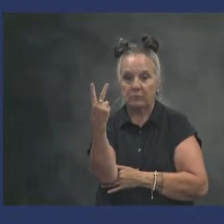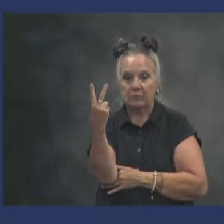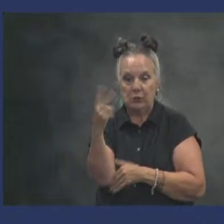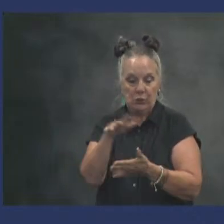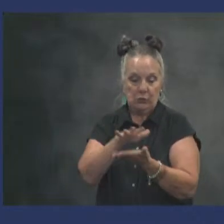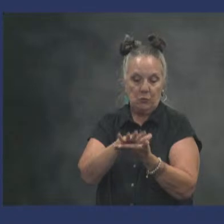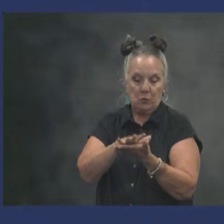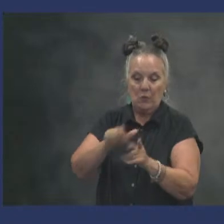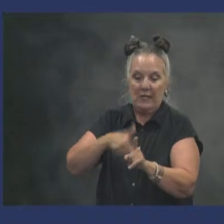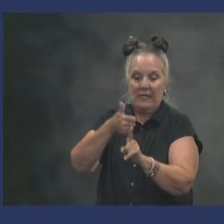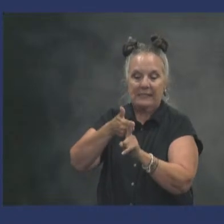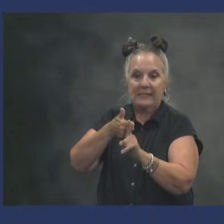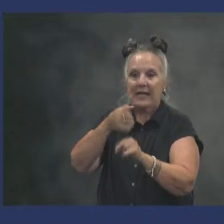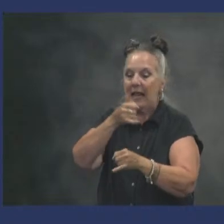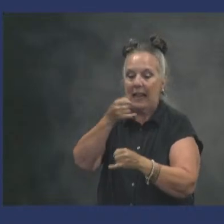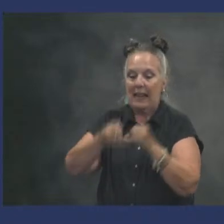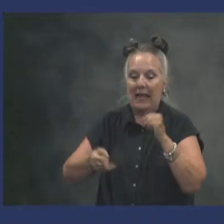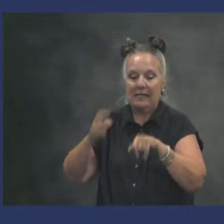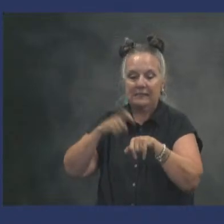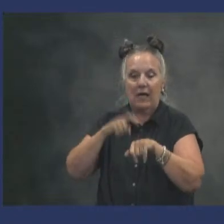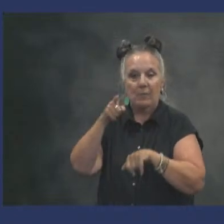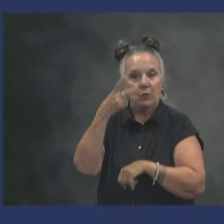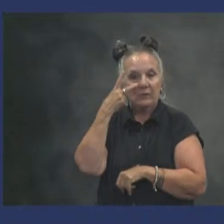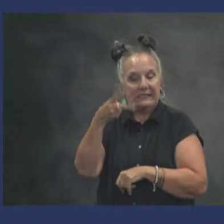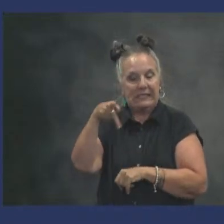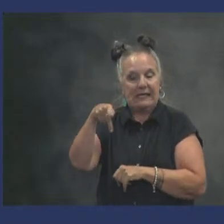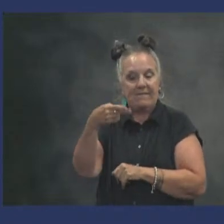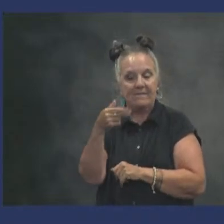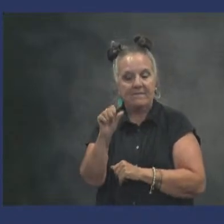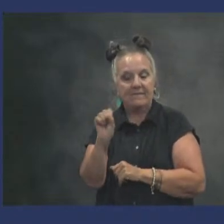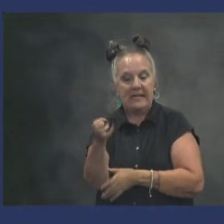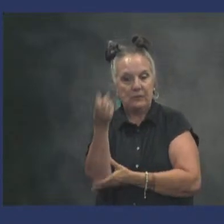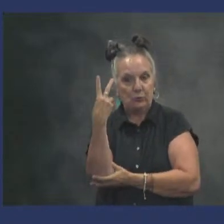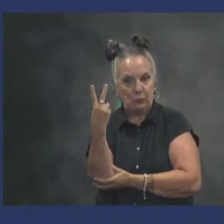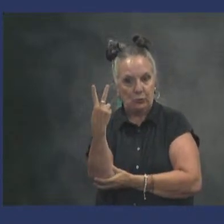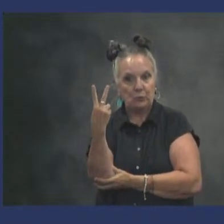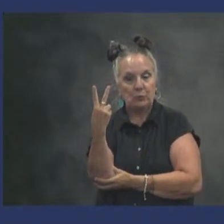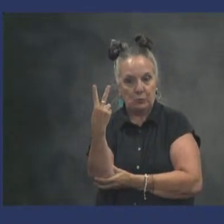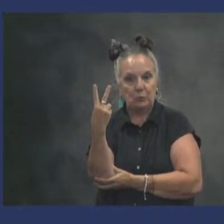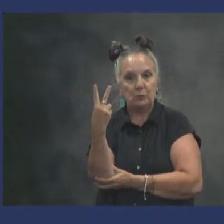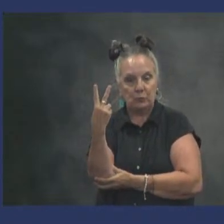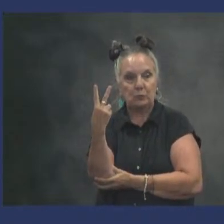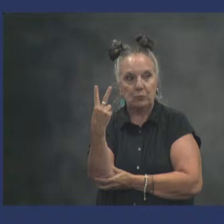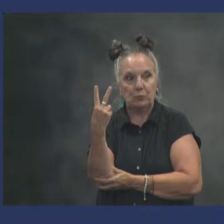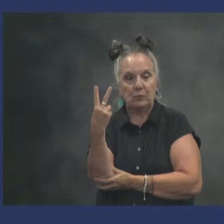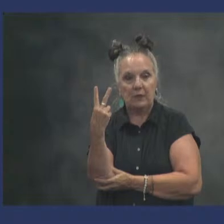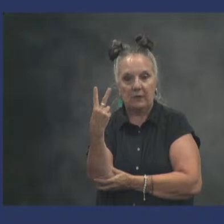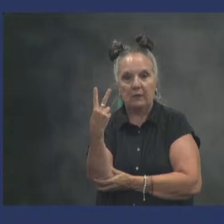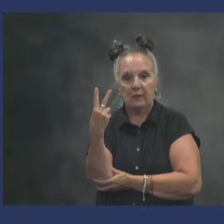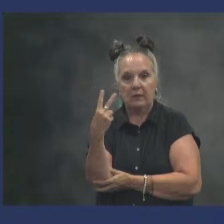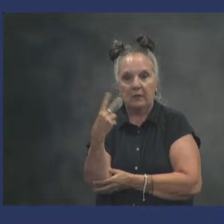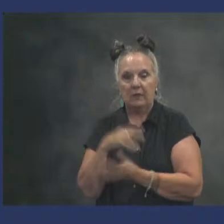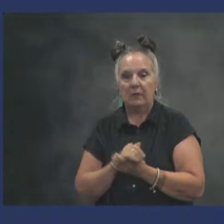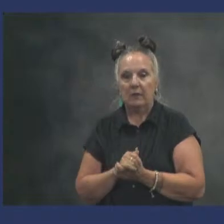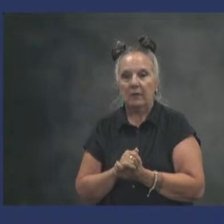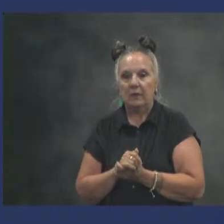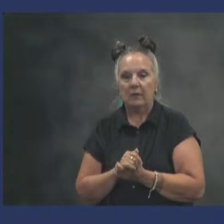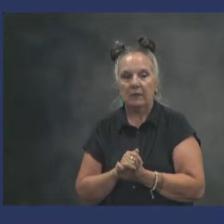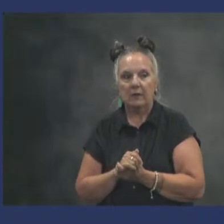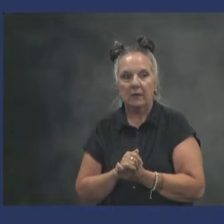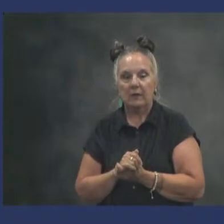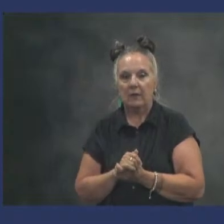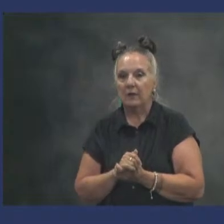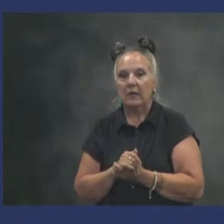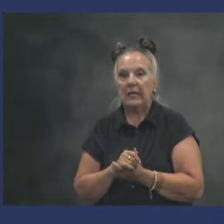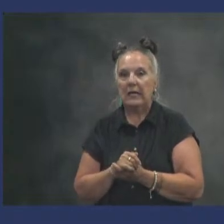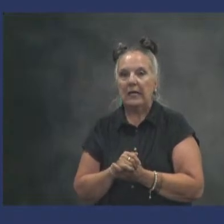school. This is the last time you'll see a phase 2. It will fall off and not be part of the